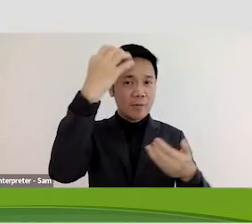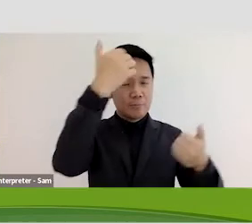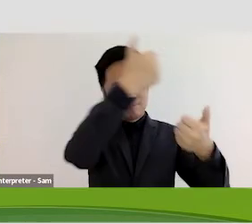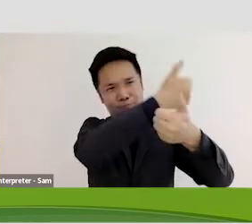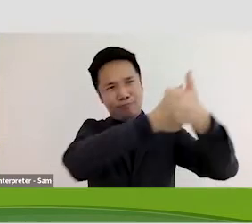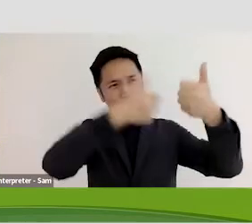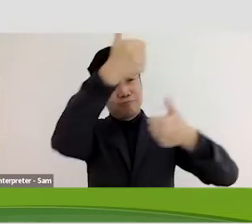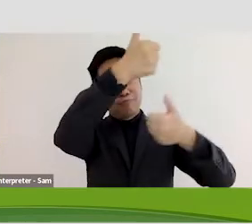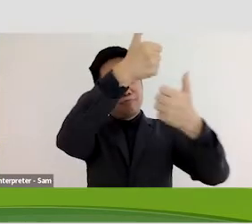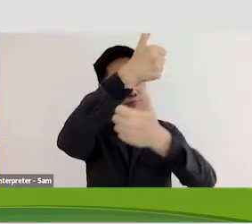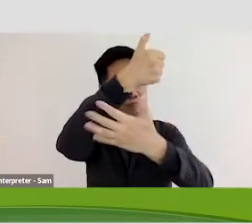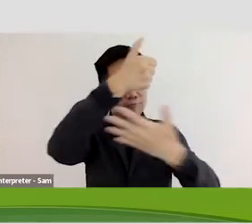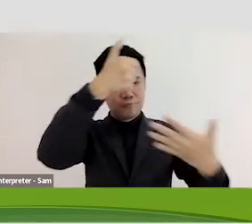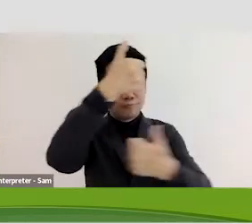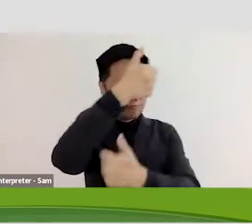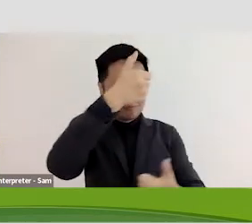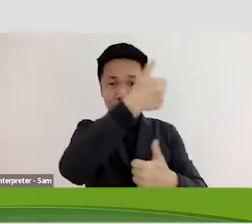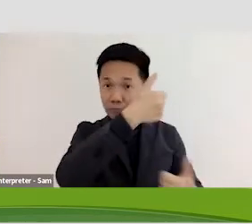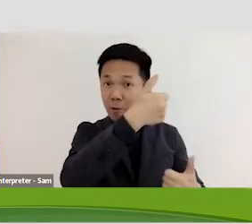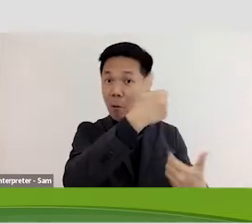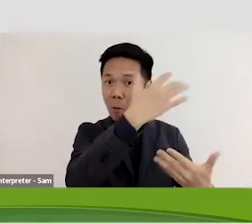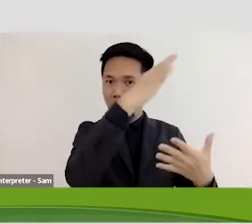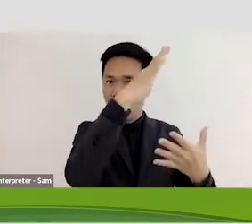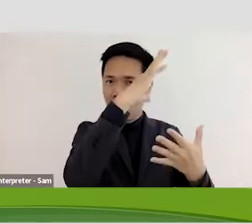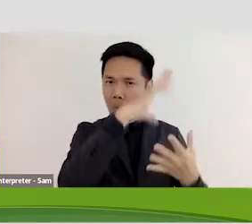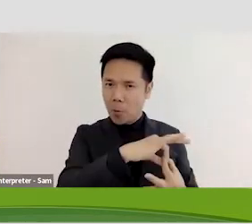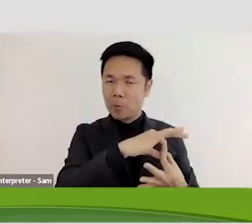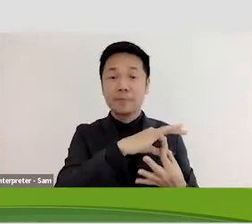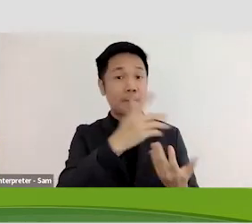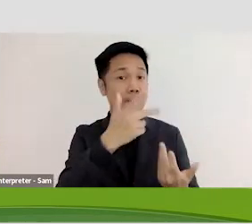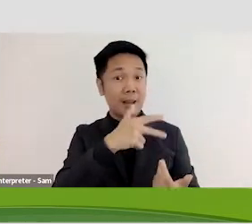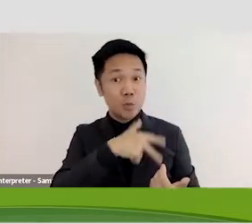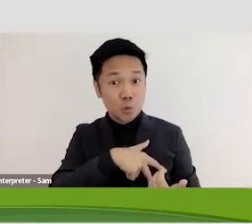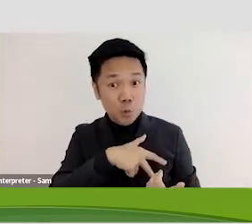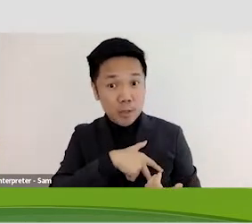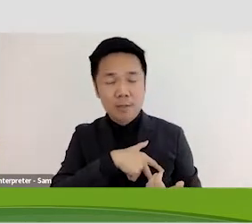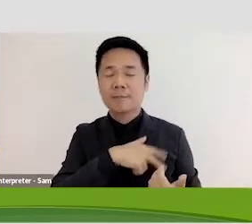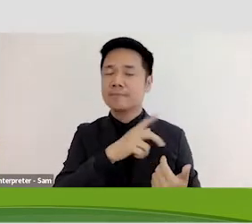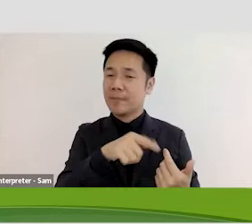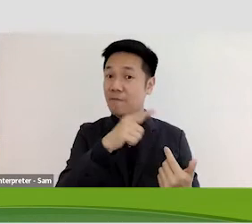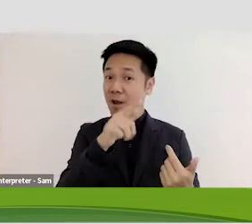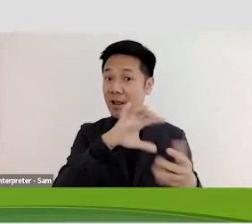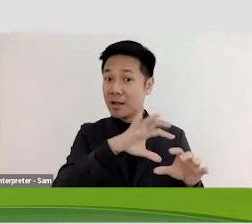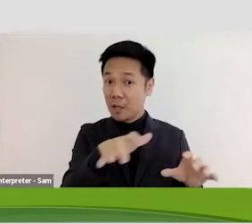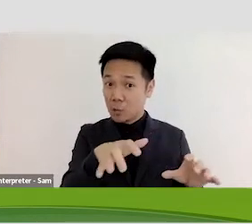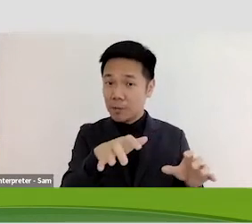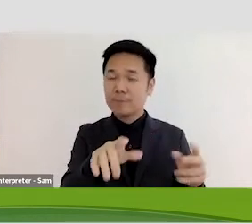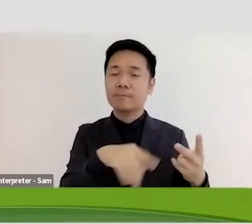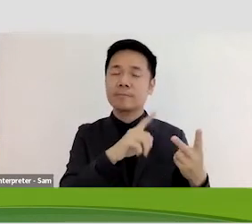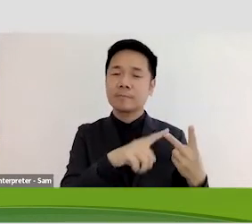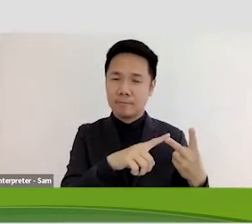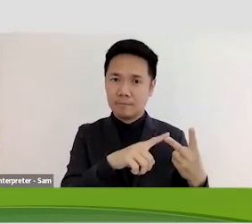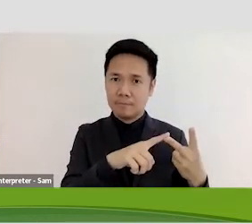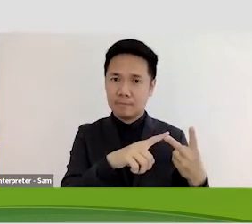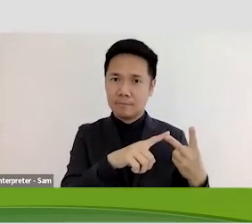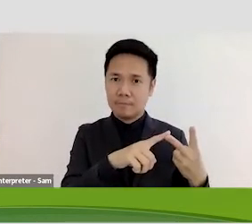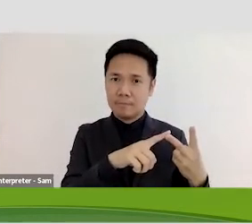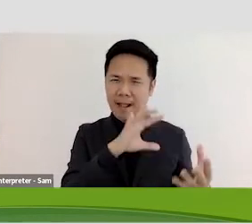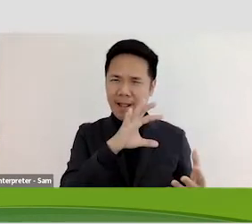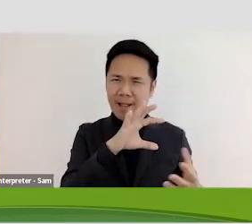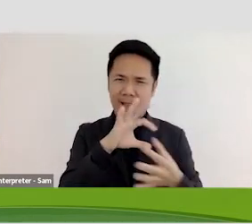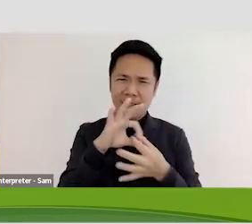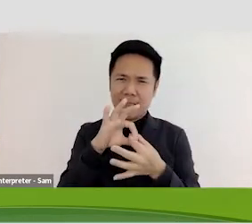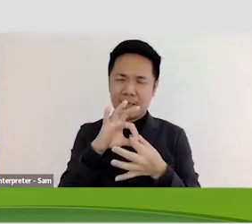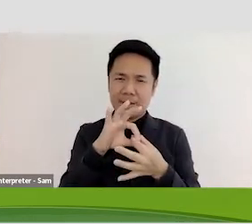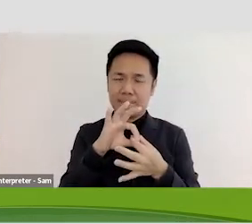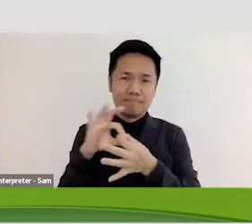regional governance mechanisms linking ministries within country, as well as working